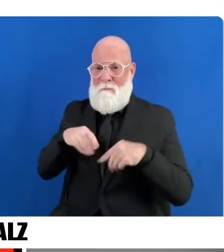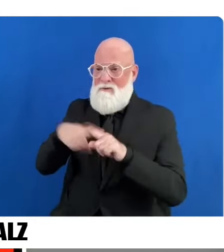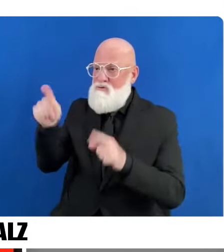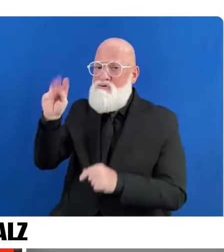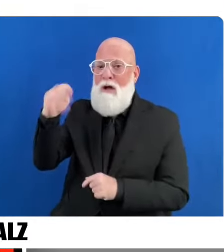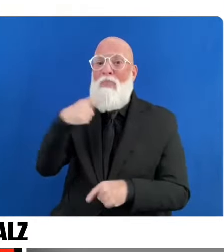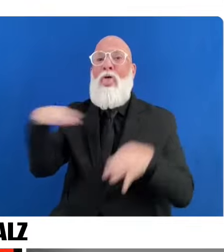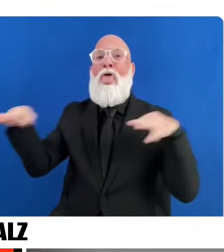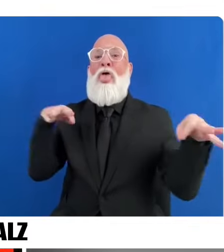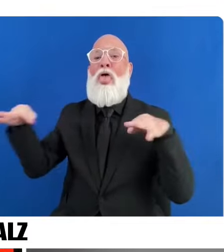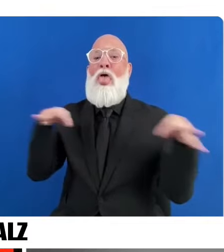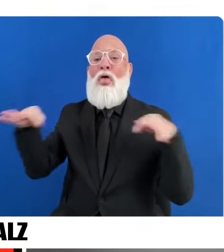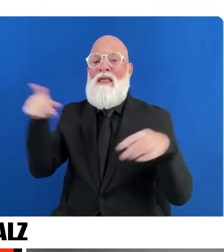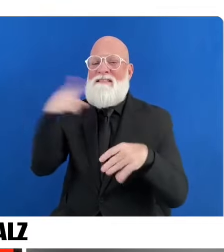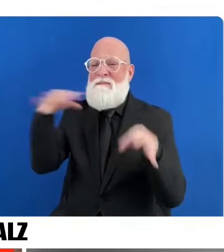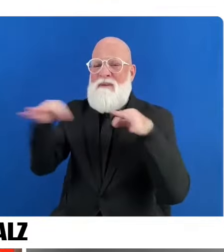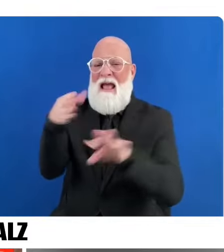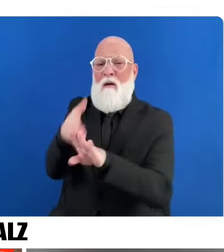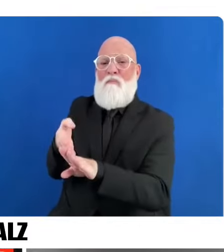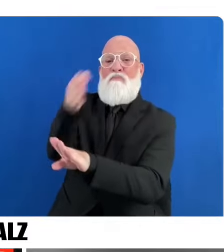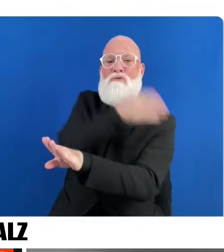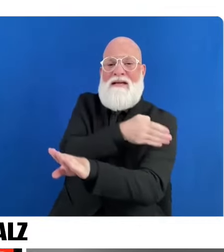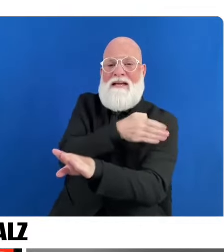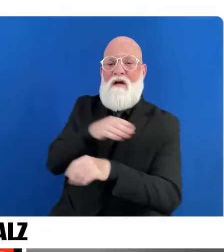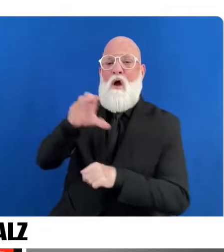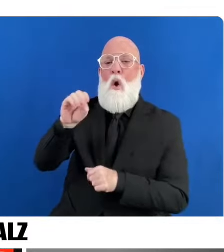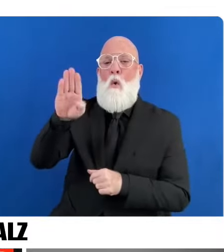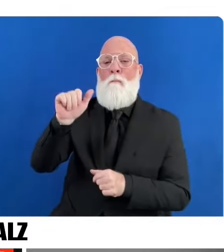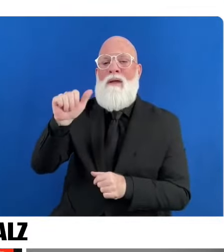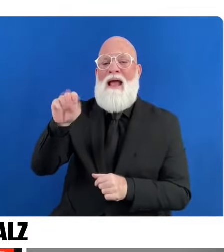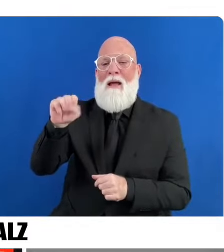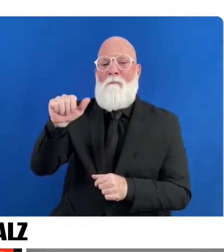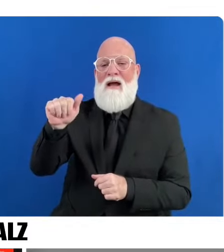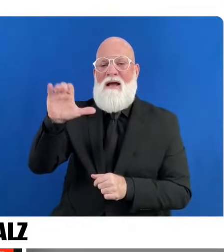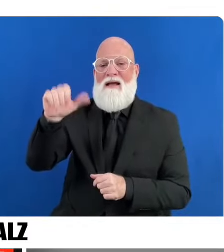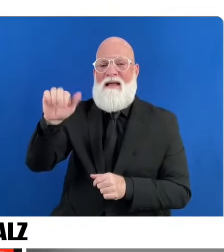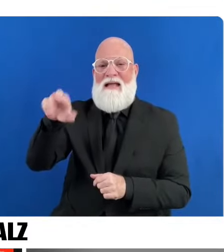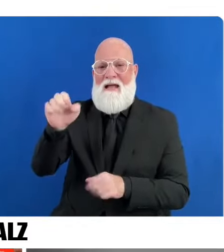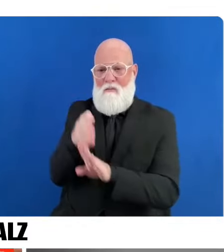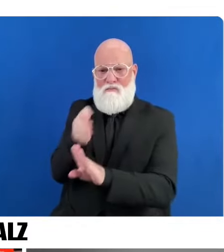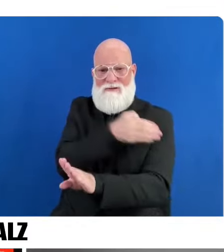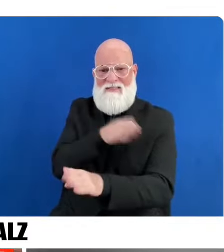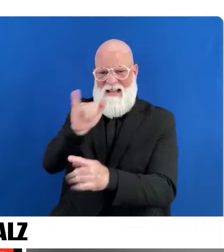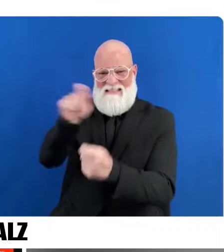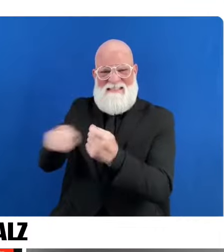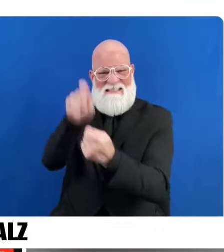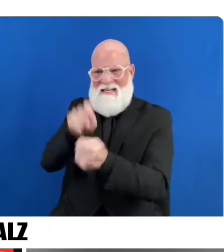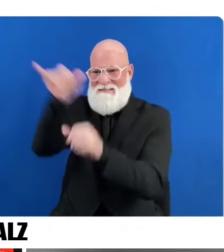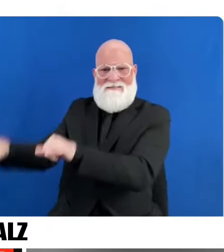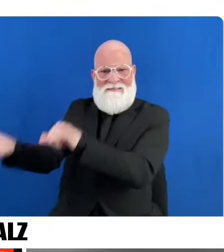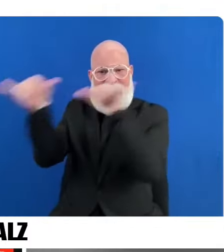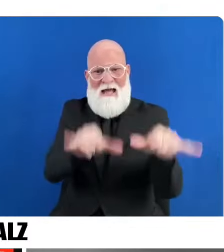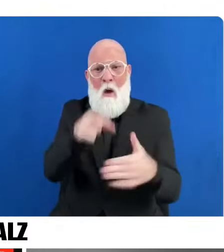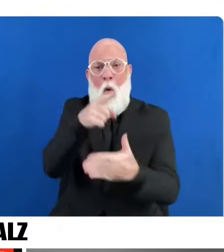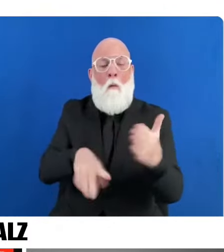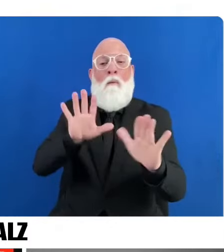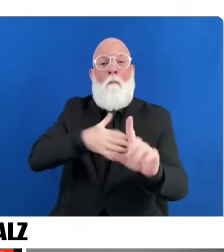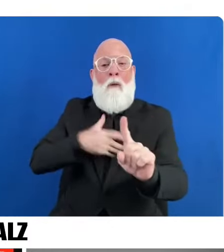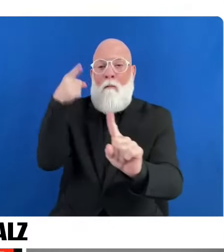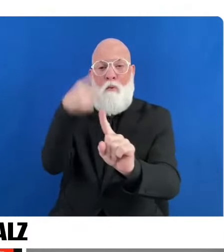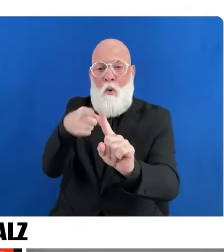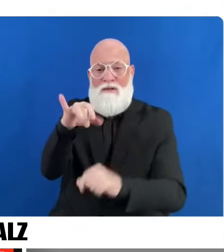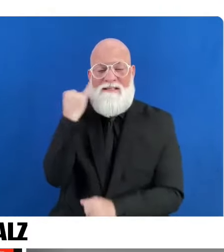And I'll make this as simple as possible because I have done this for a long time. What they're saying is, if you're healthy, why should you be